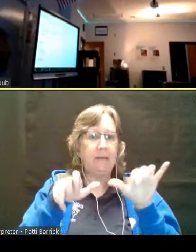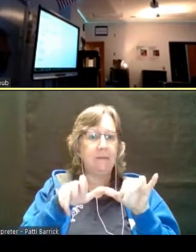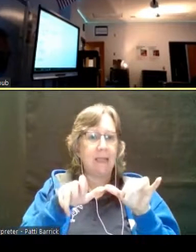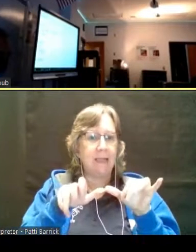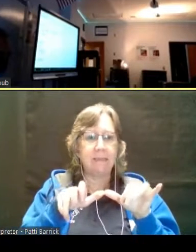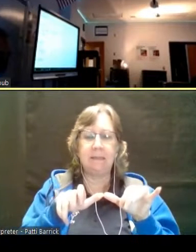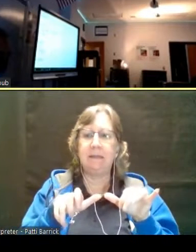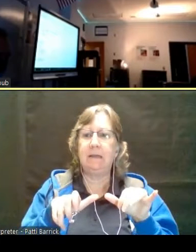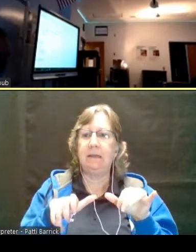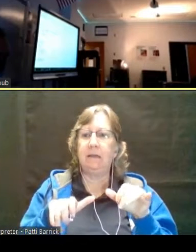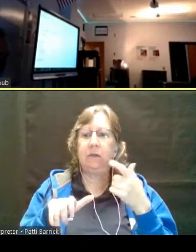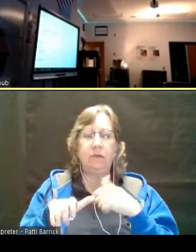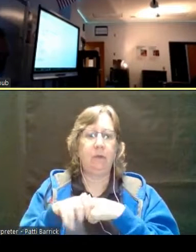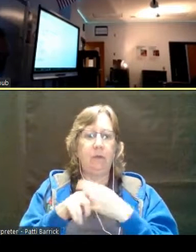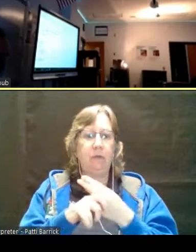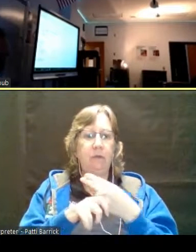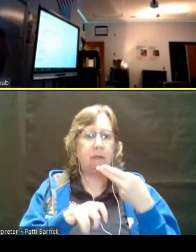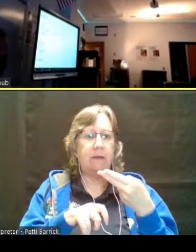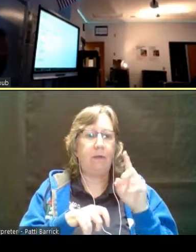do a header 1,